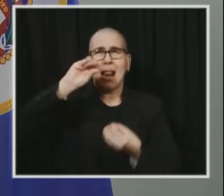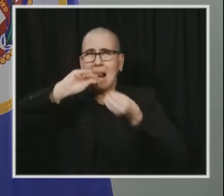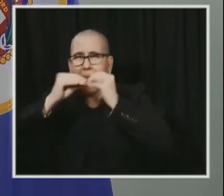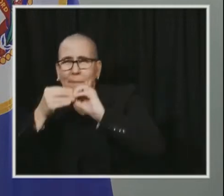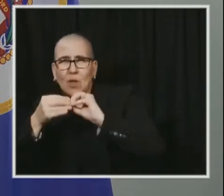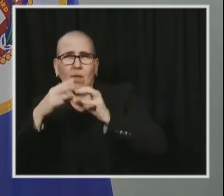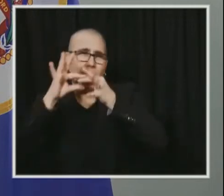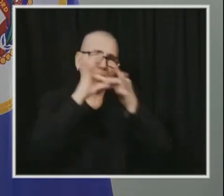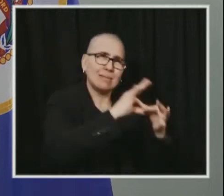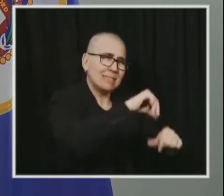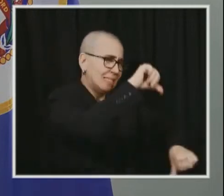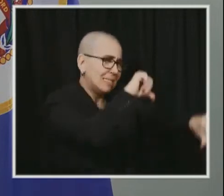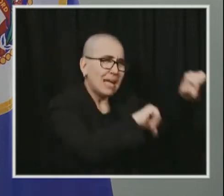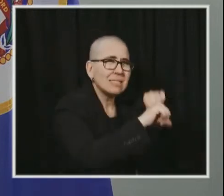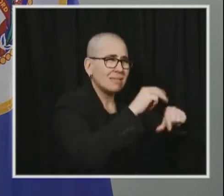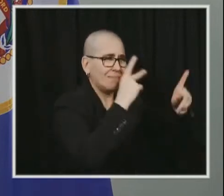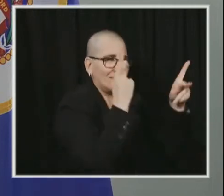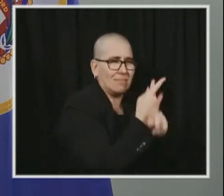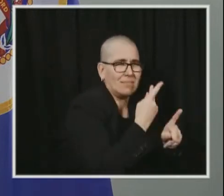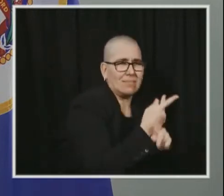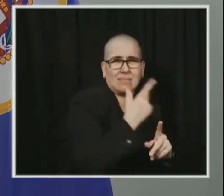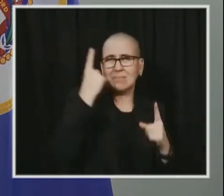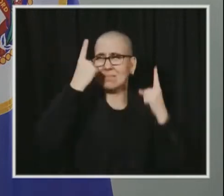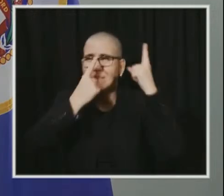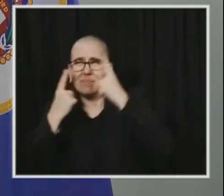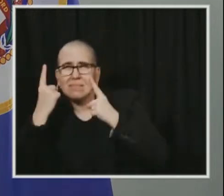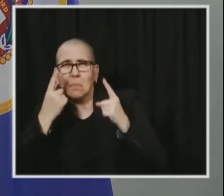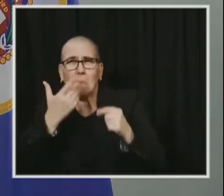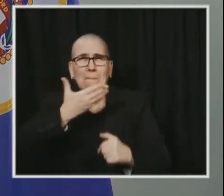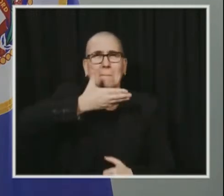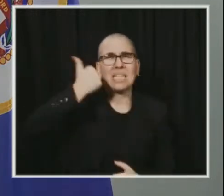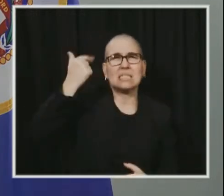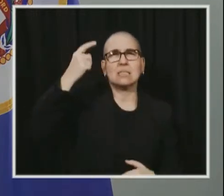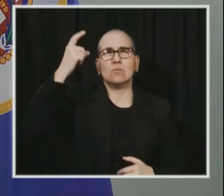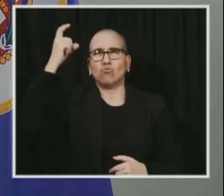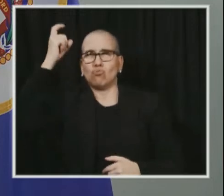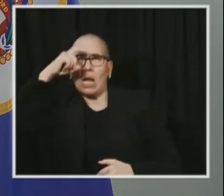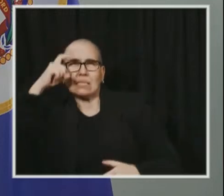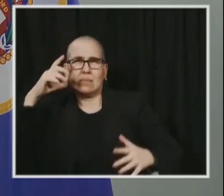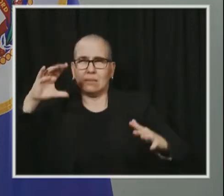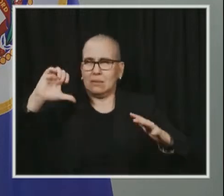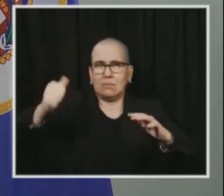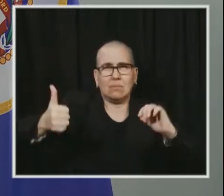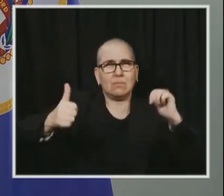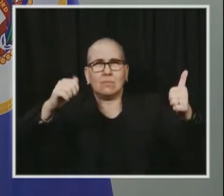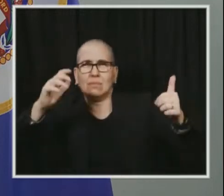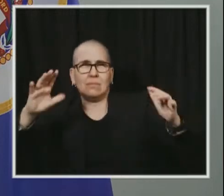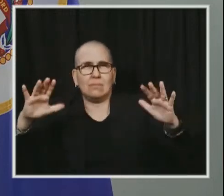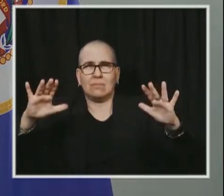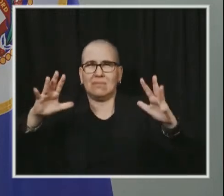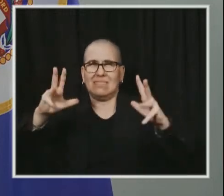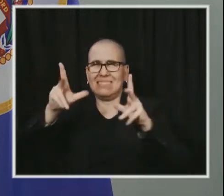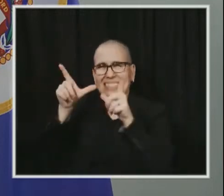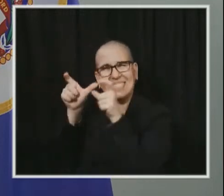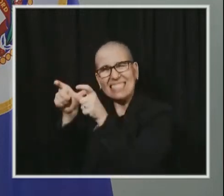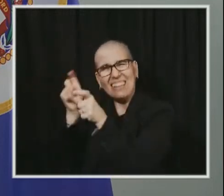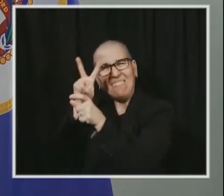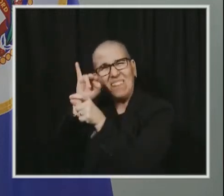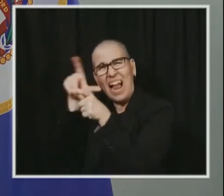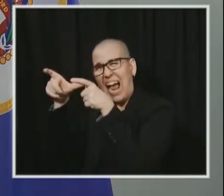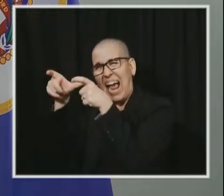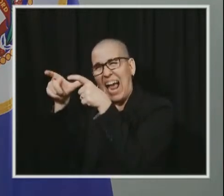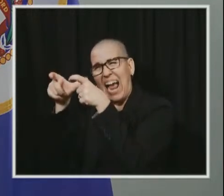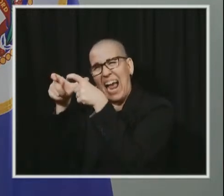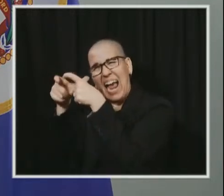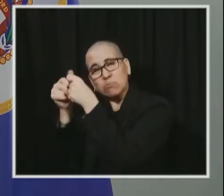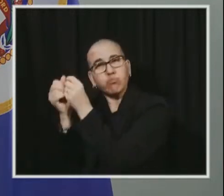efforts. We are on the cusp of ending this pandemic. The news is only getting better every day. And